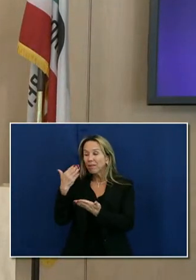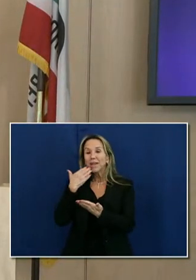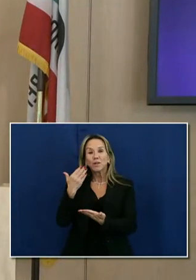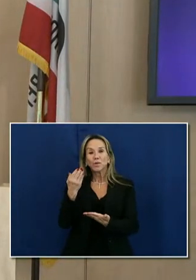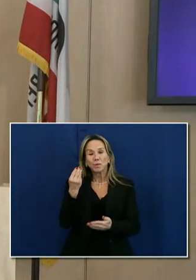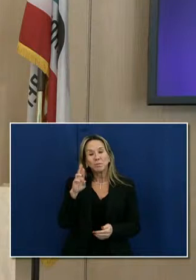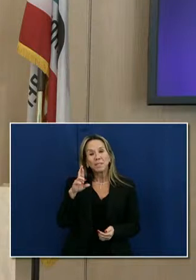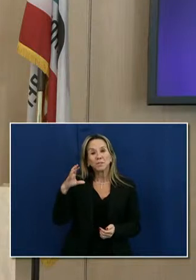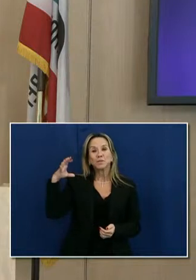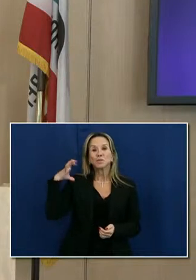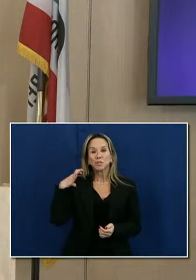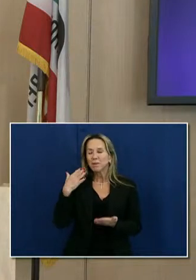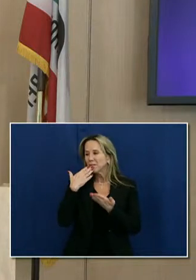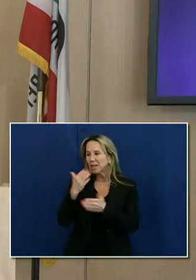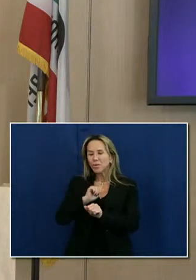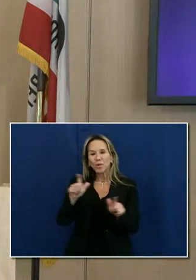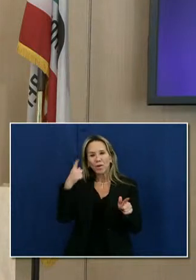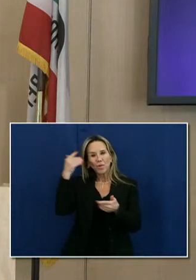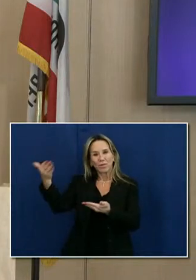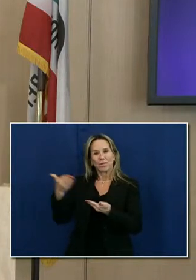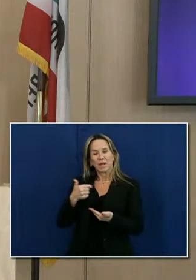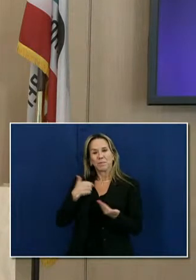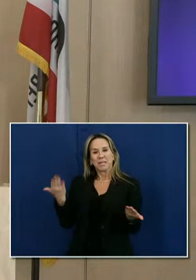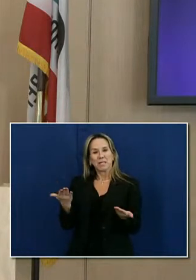Thanks to all of you for inviting me here today.